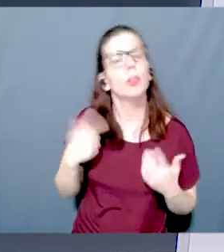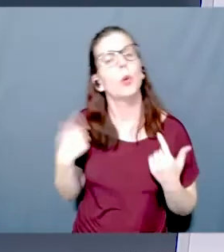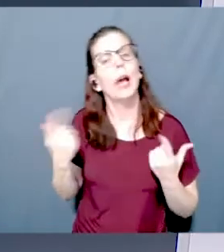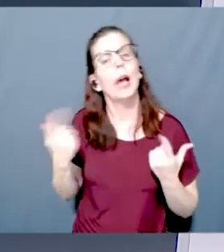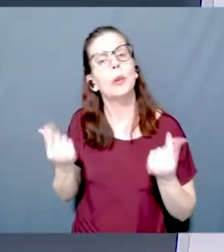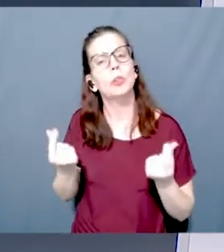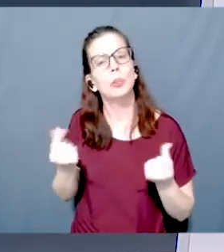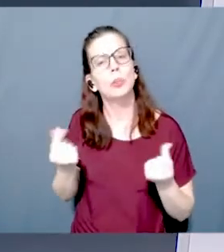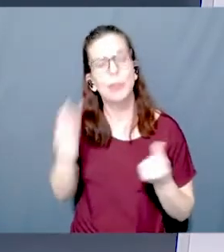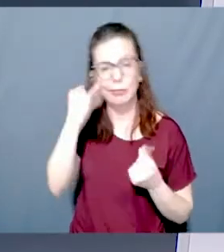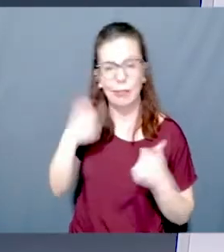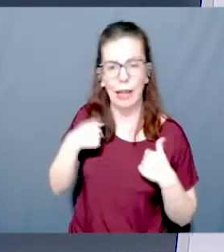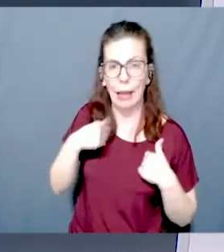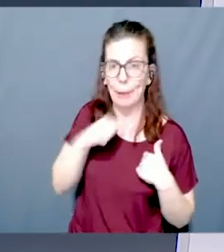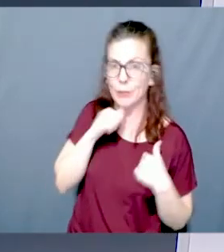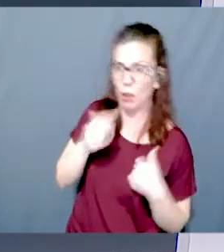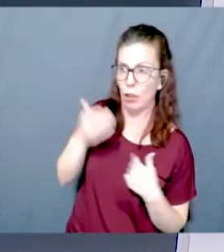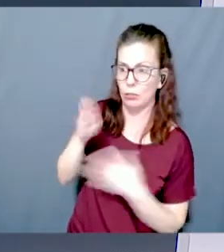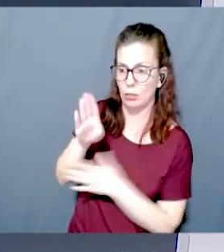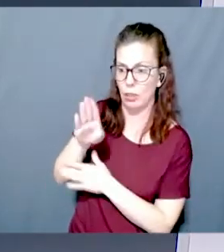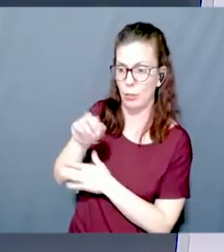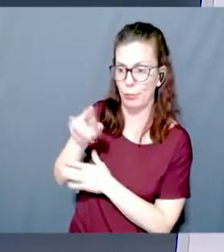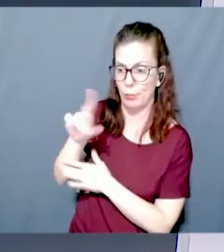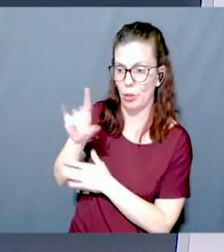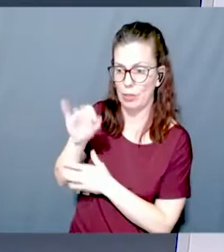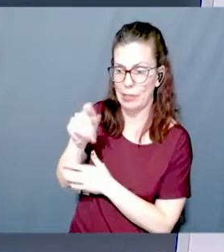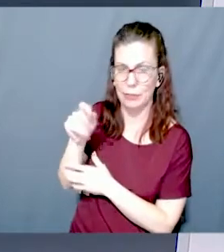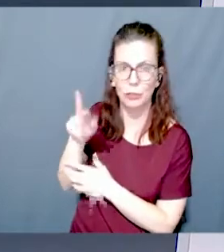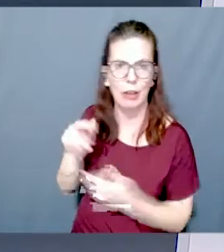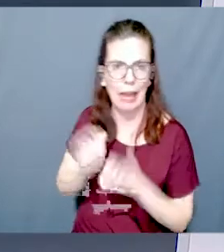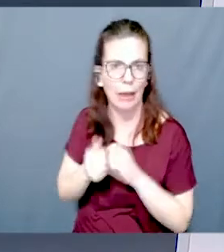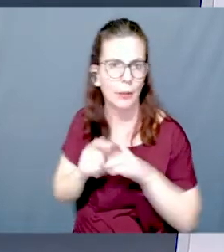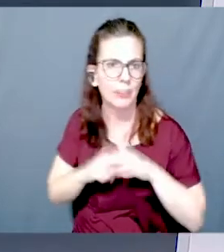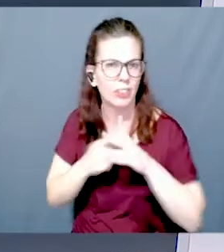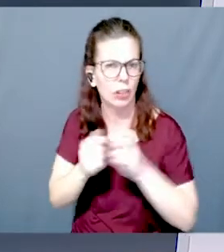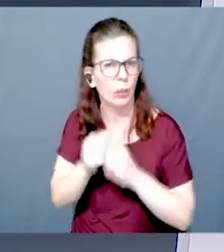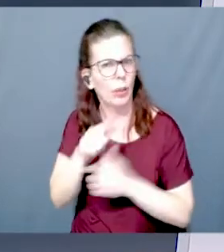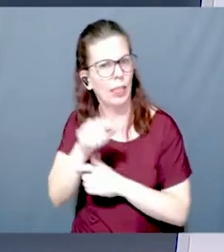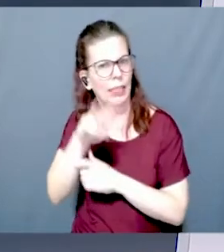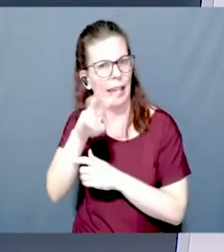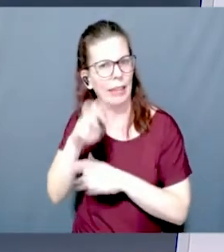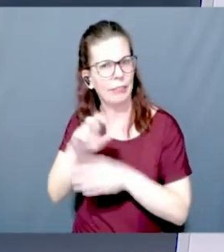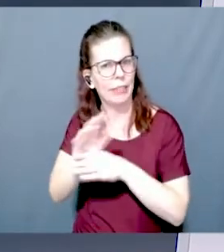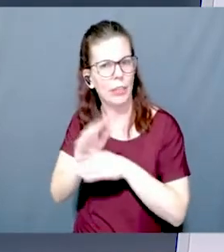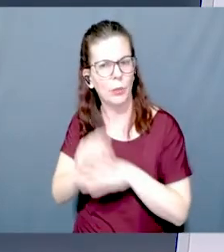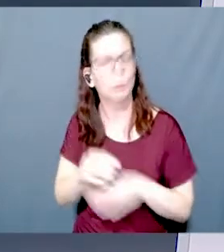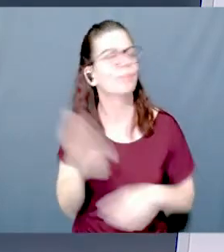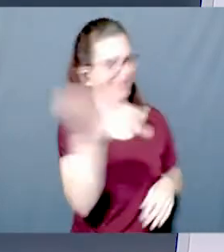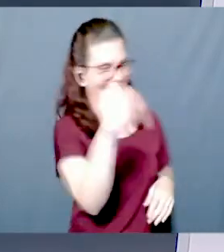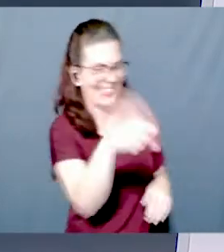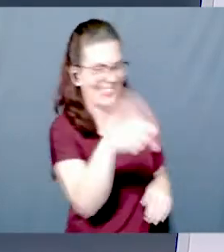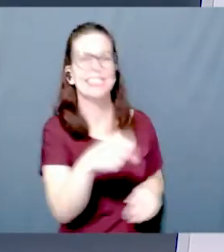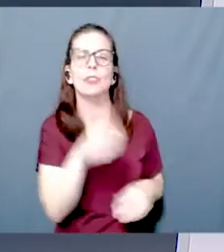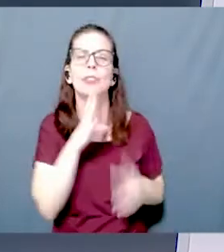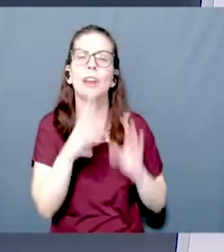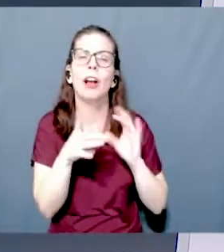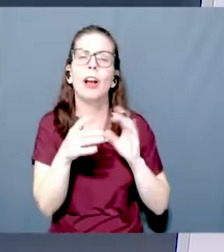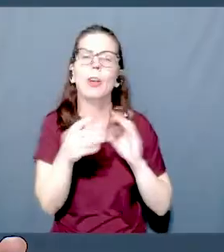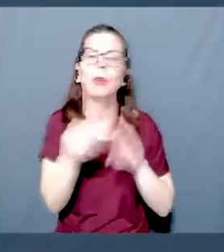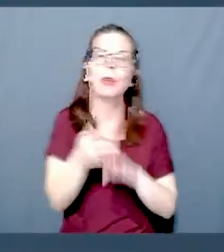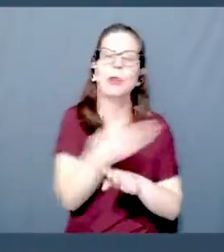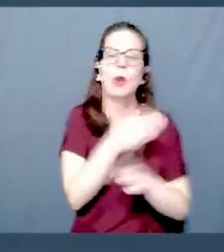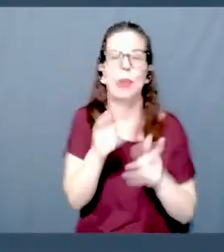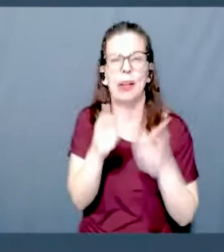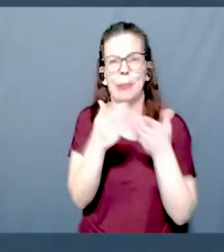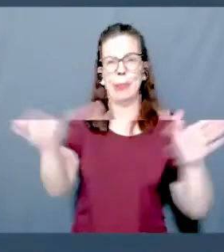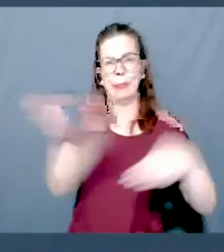actually a broadcaster? How do I get started with live video? Yeah, absolutely. And so we talked before about how there's sort of a wide gamut of different ways